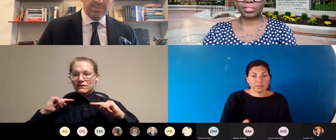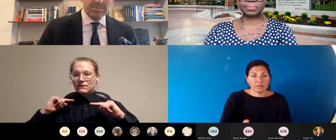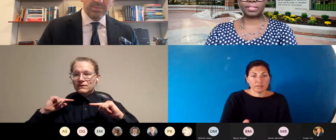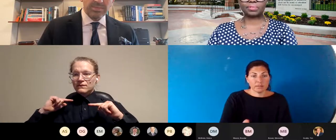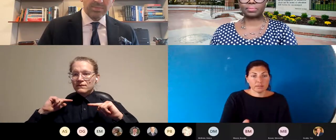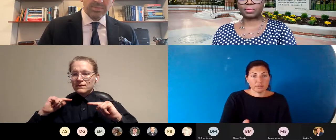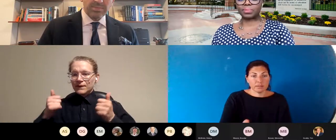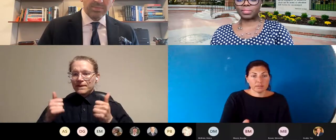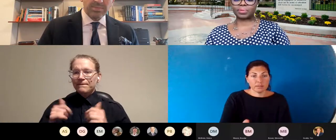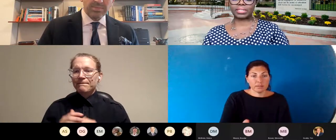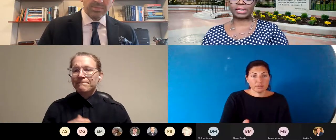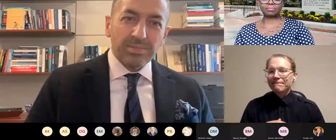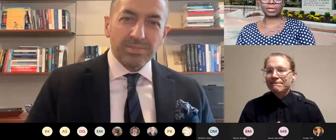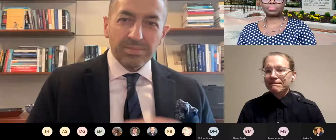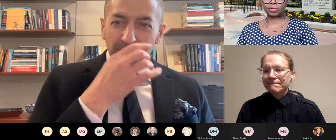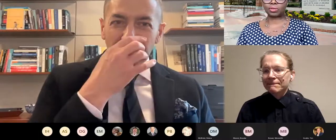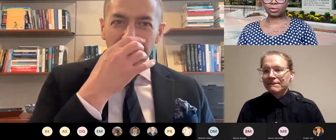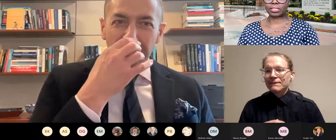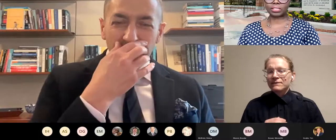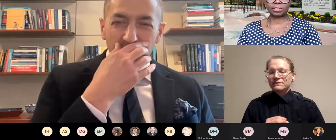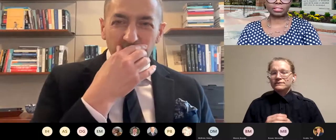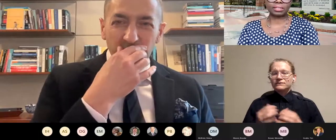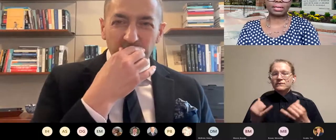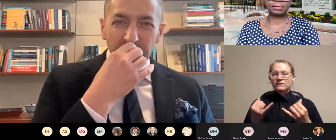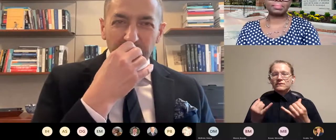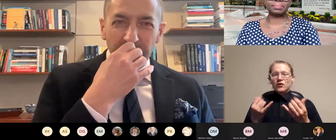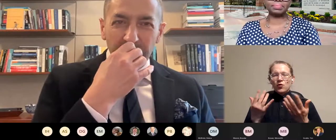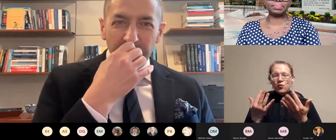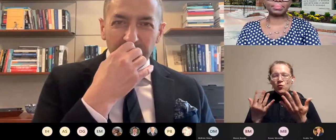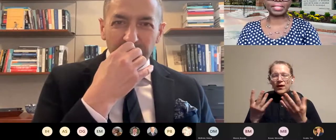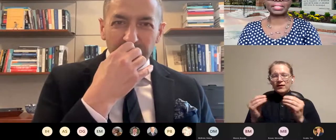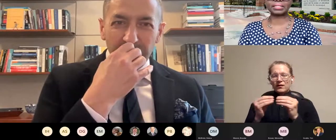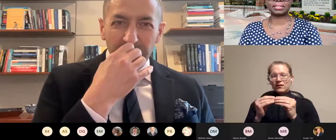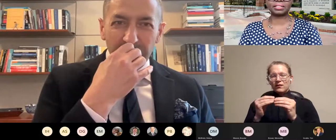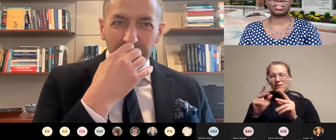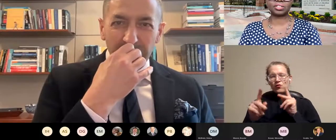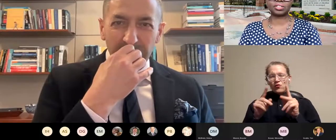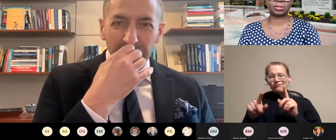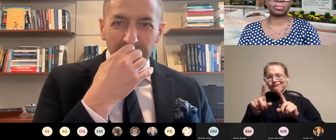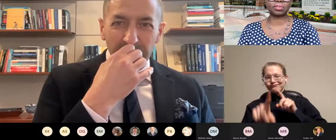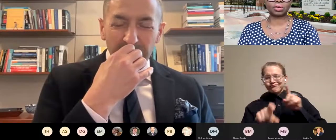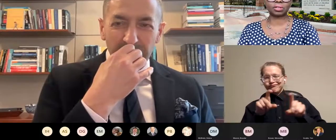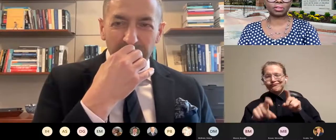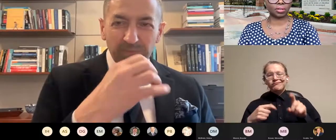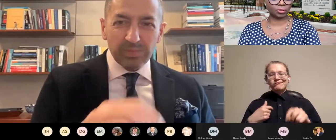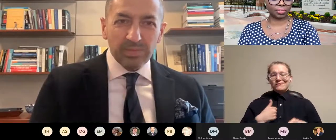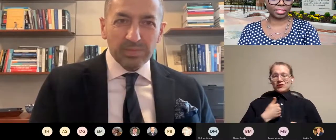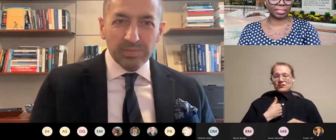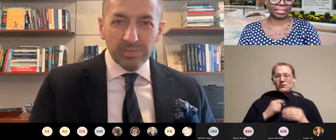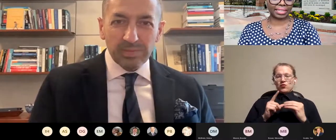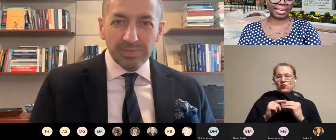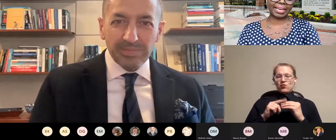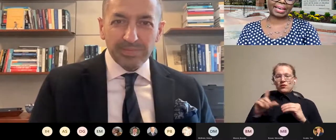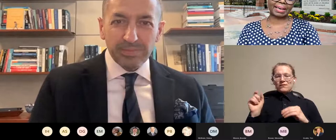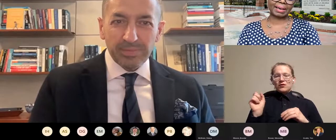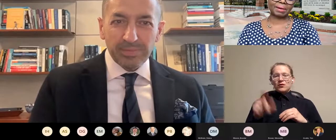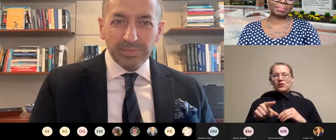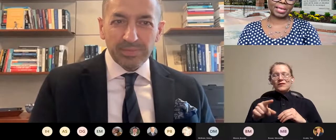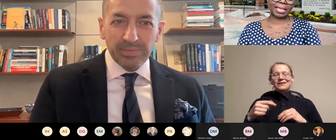As I wait for more people, I have one more question. There's the issue of long COVID